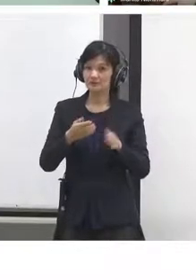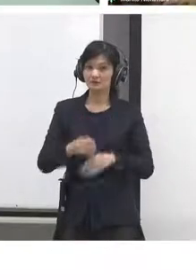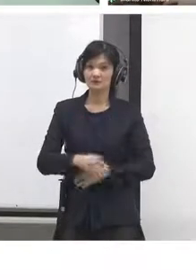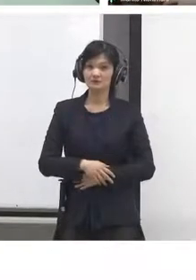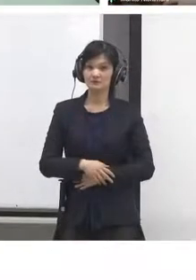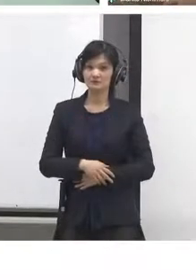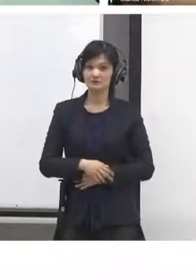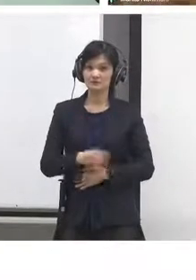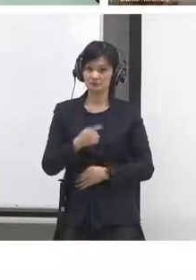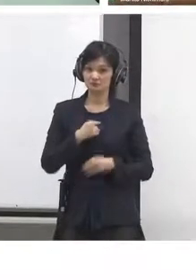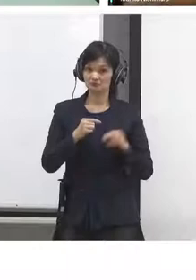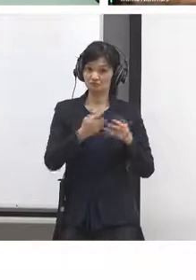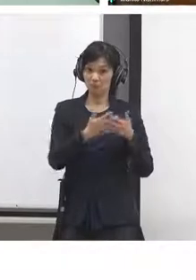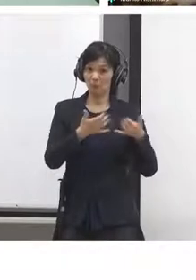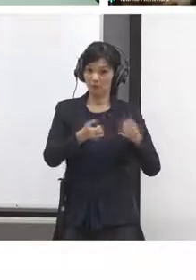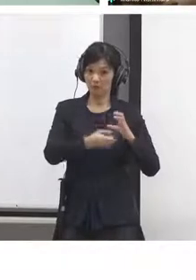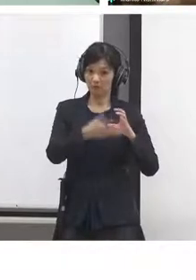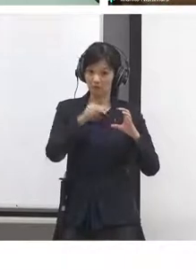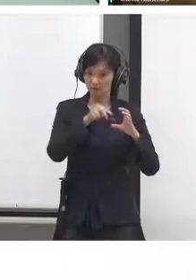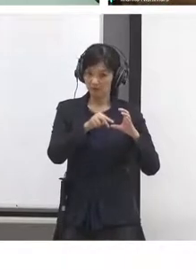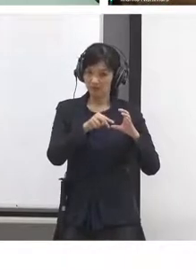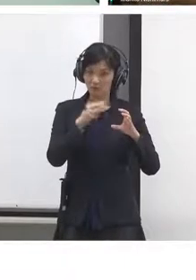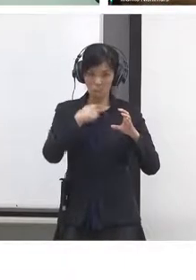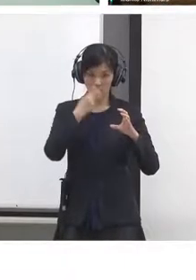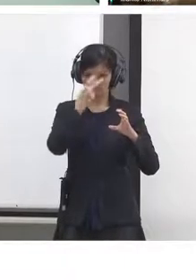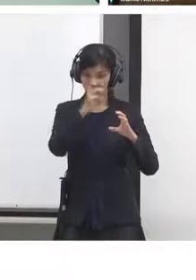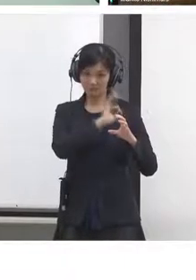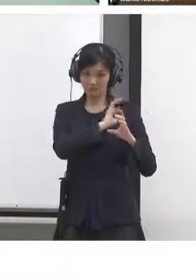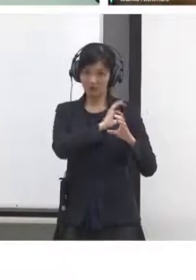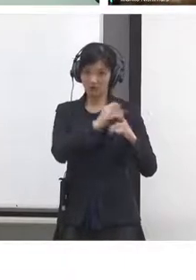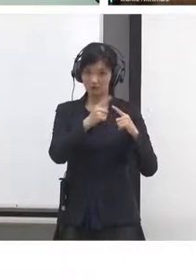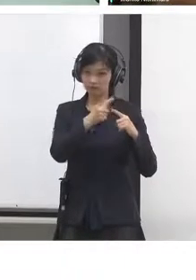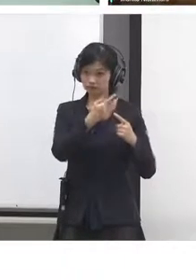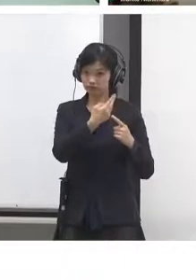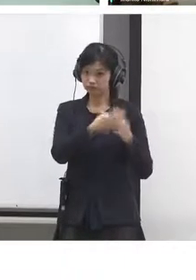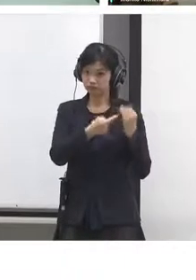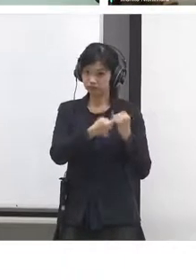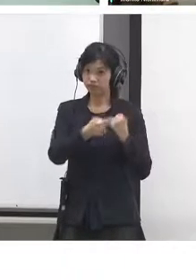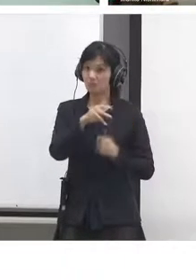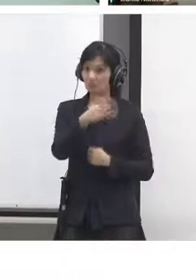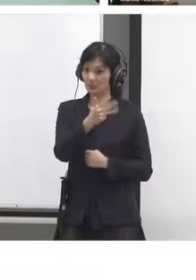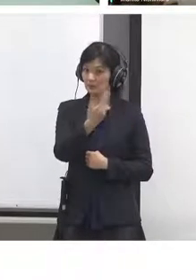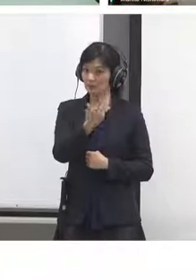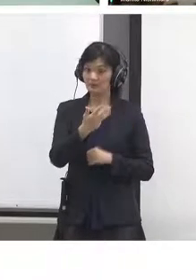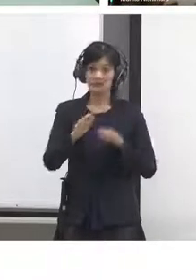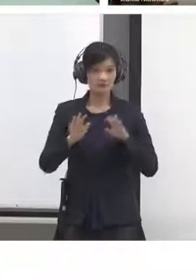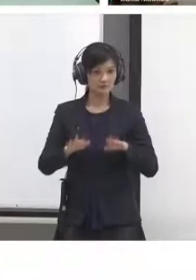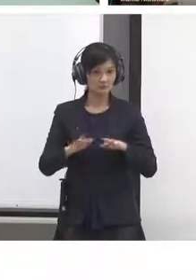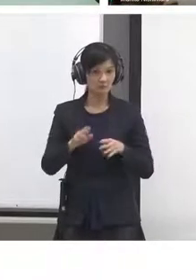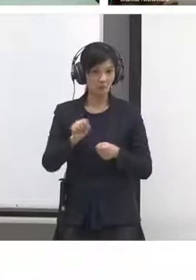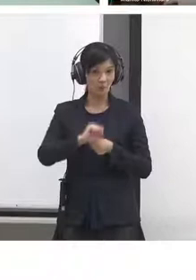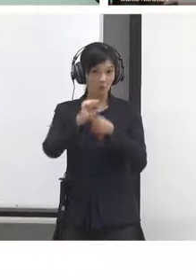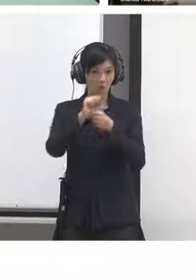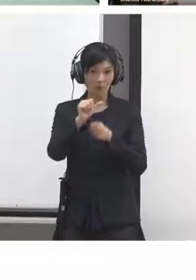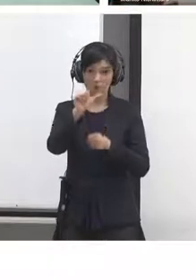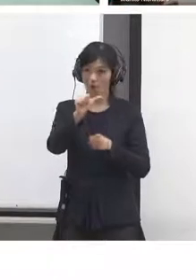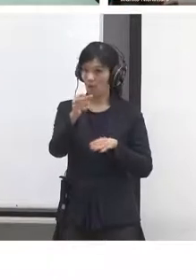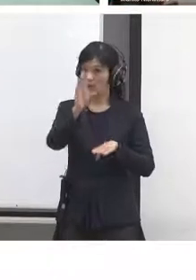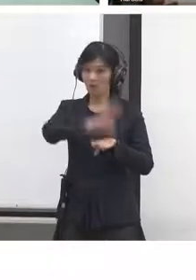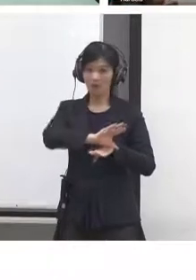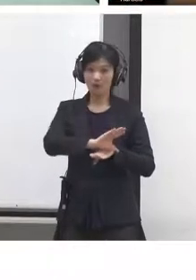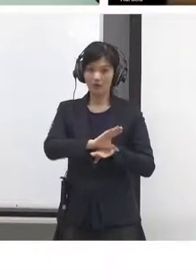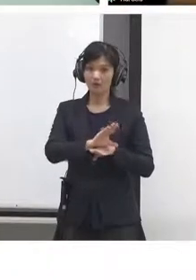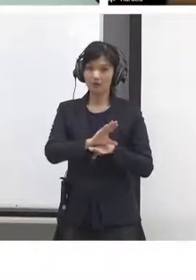But after the pandemic, 4,000. It's 5 times, you know, bigger. I mean, the 4,000 members, right?